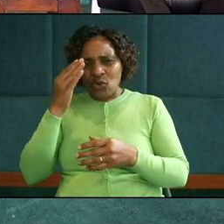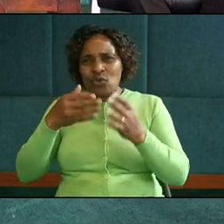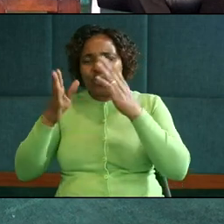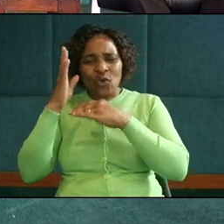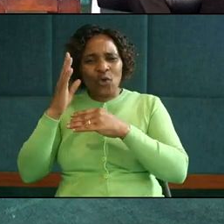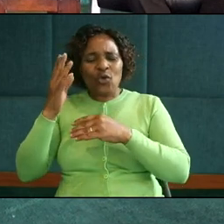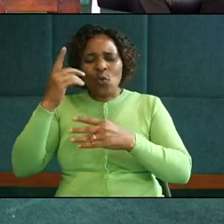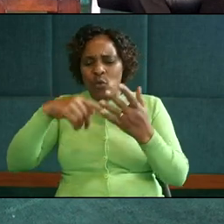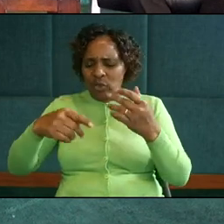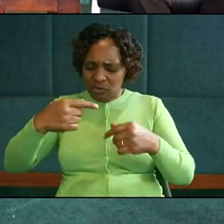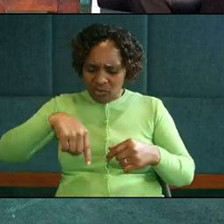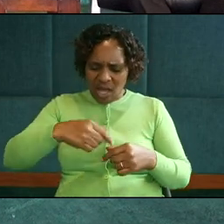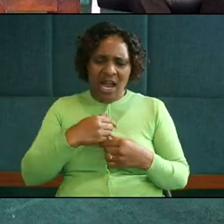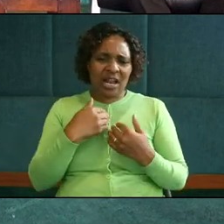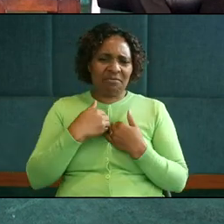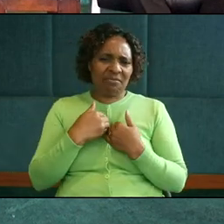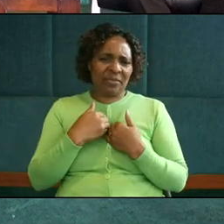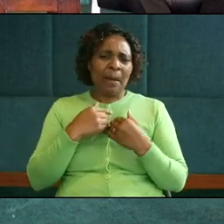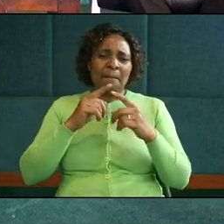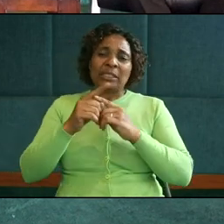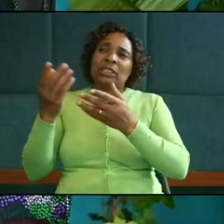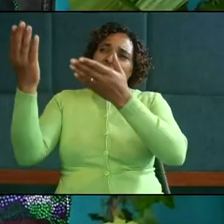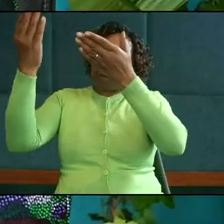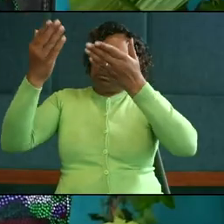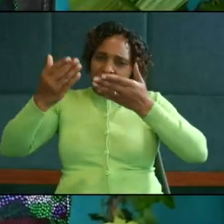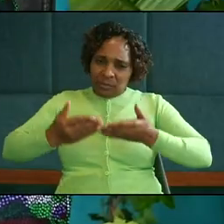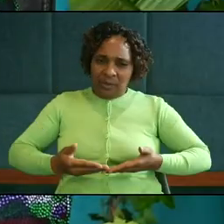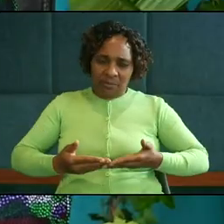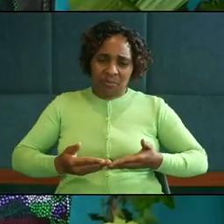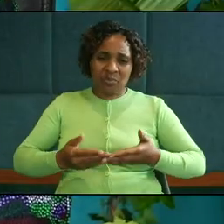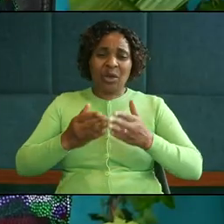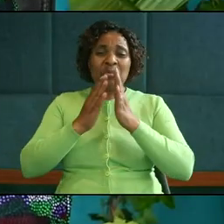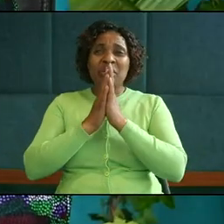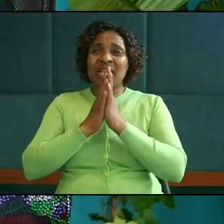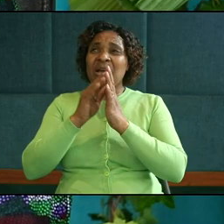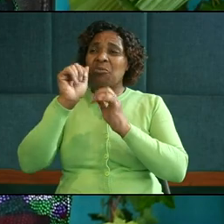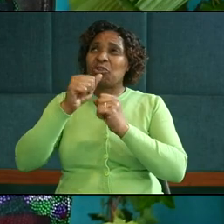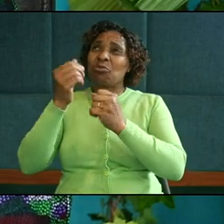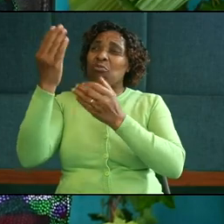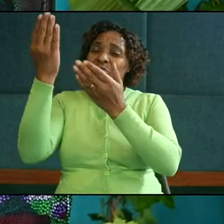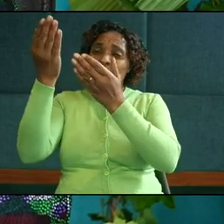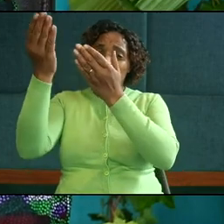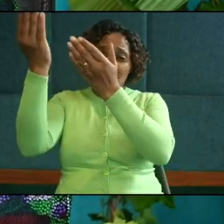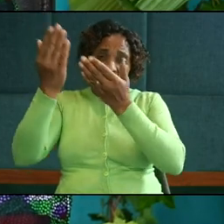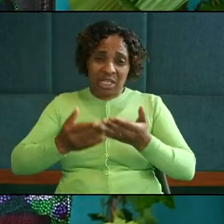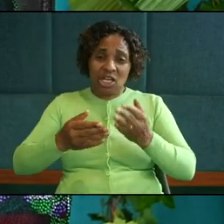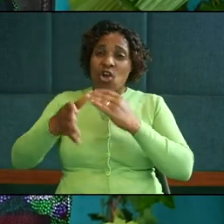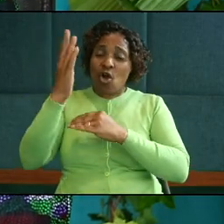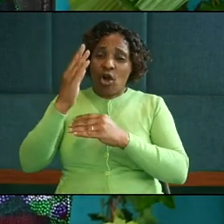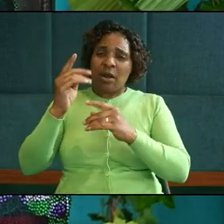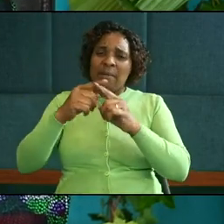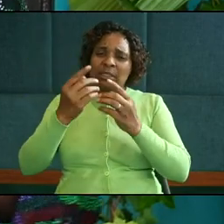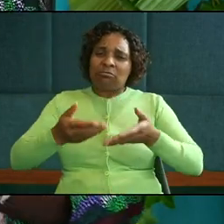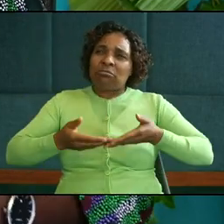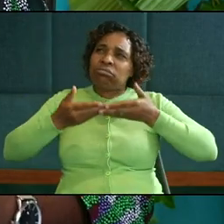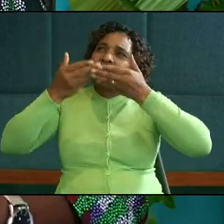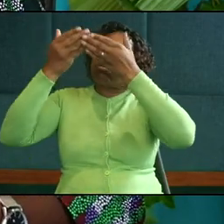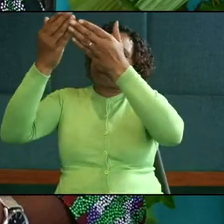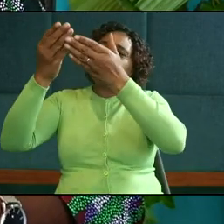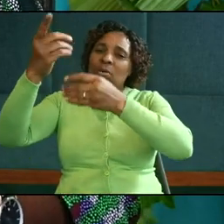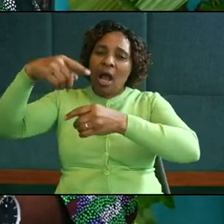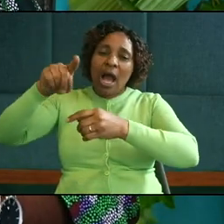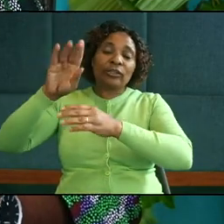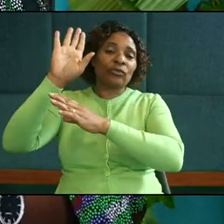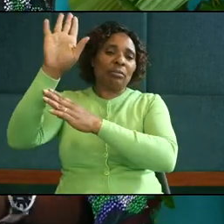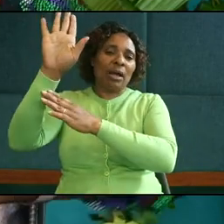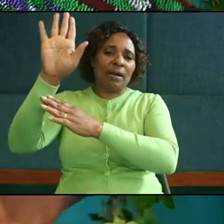we are, but in order to enable us to receive him. Prayer does not bring God down to us, but brings us up to Him. Mm-hmm. You know, as in,